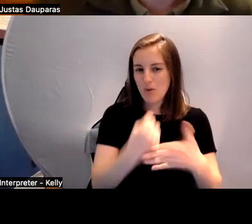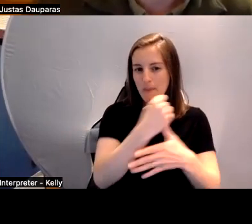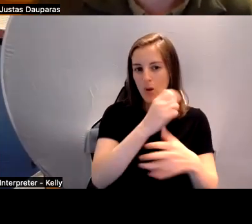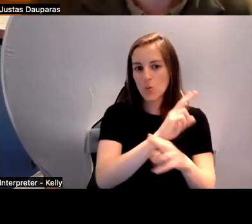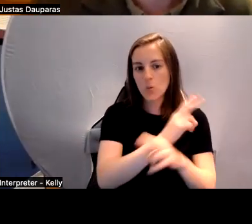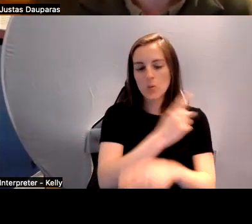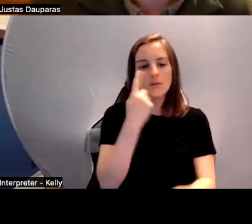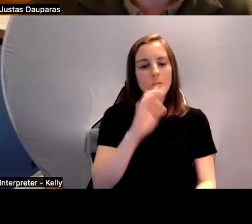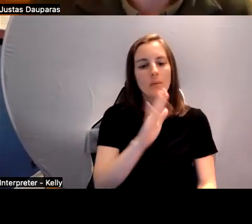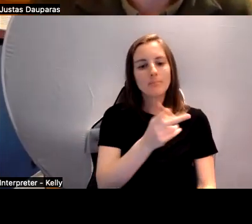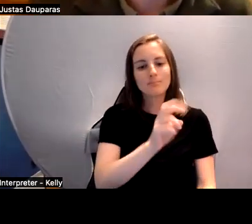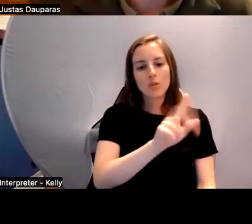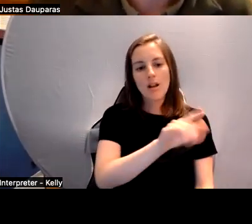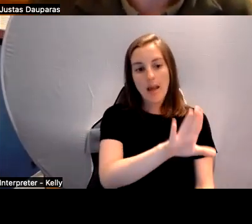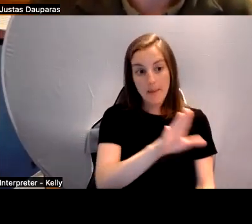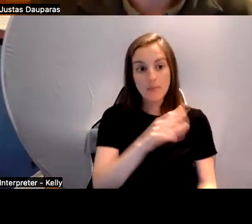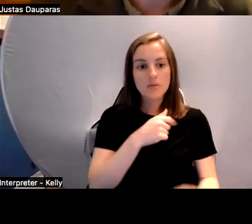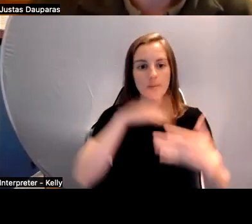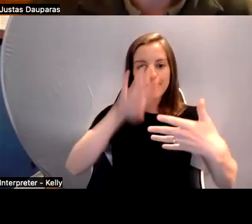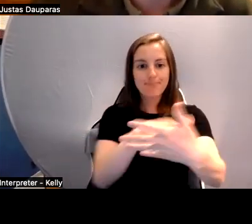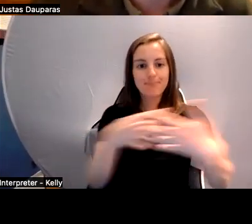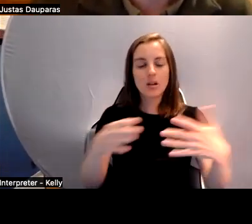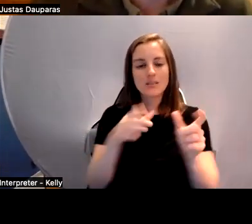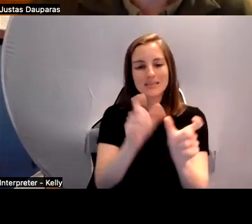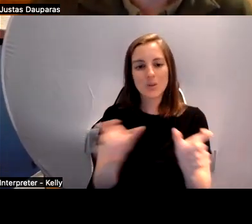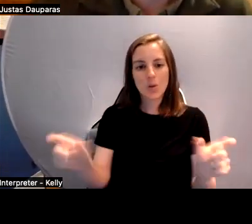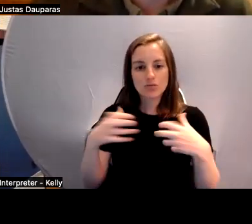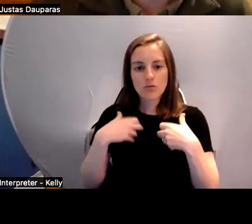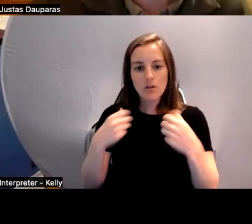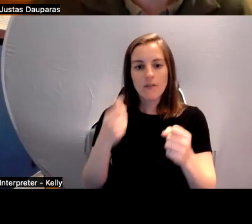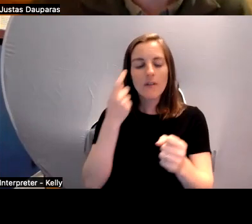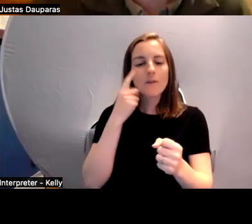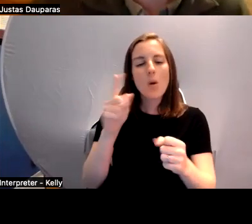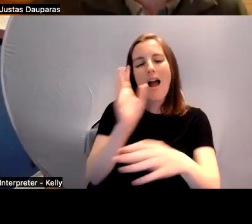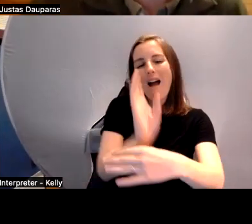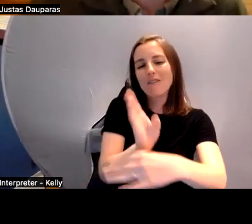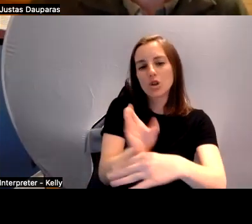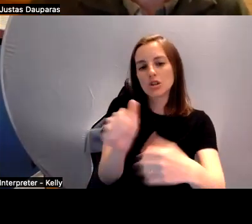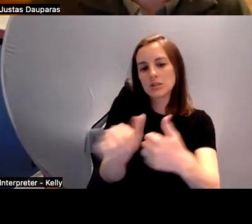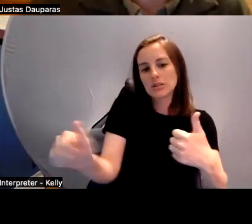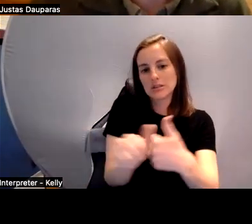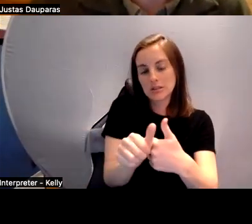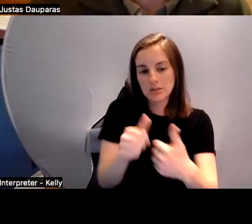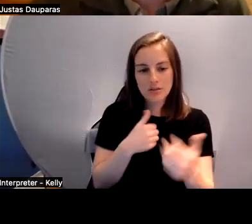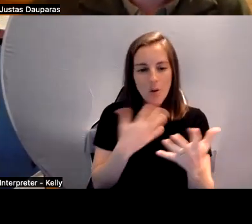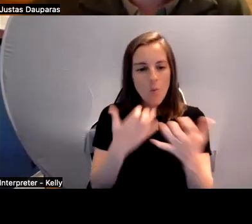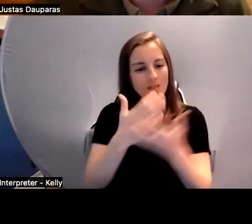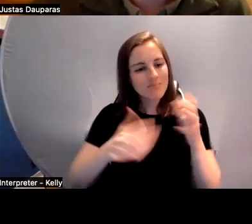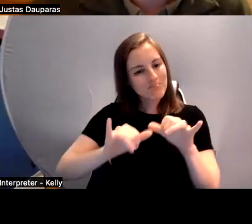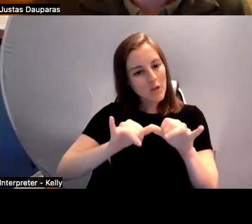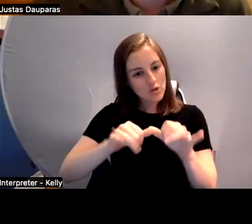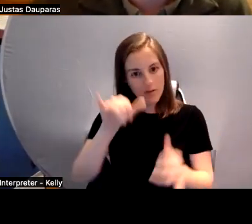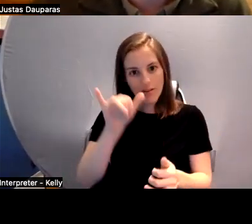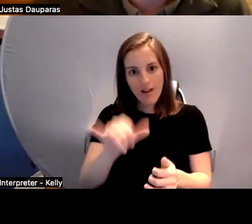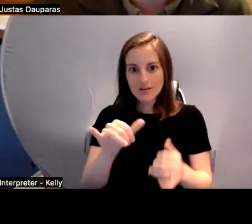Baker lab, I'm plotting the sequence recovery as a function of the average C beta distance. So I wanted some measure that is independent of the side chain packing